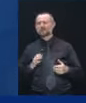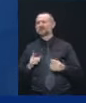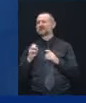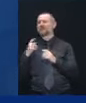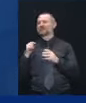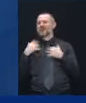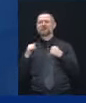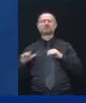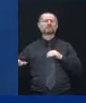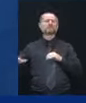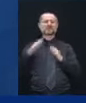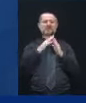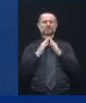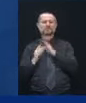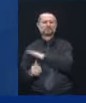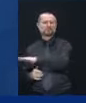process.